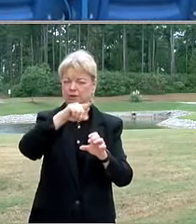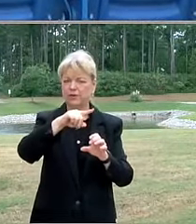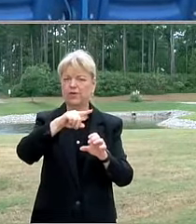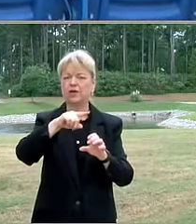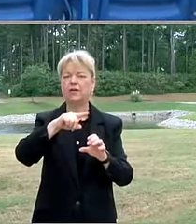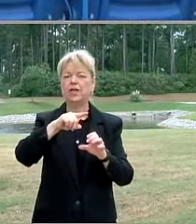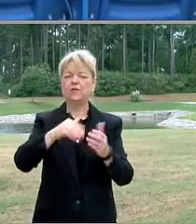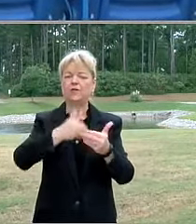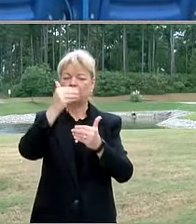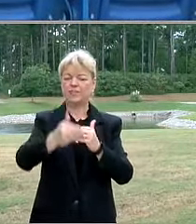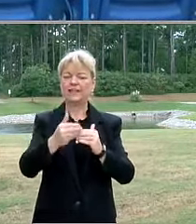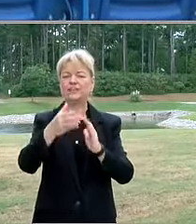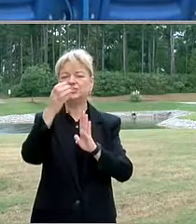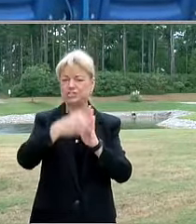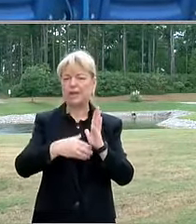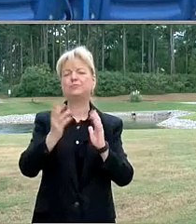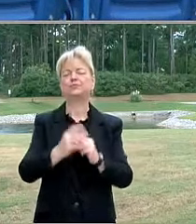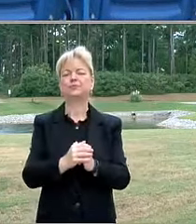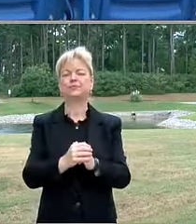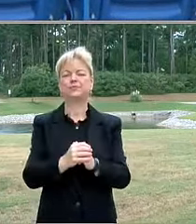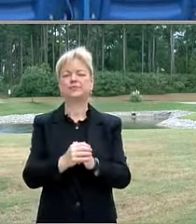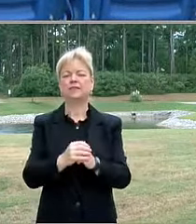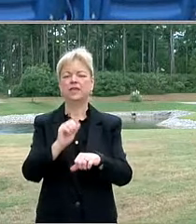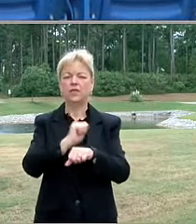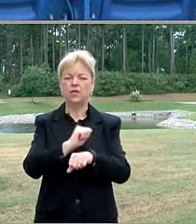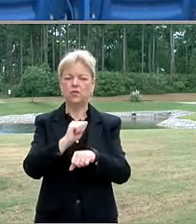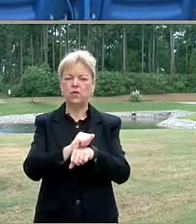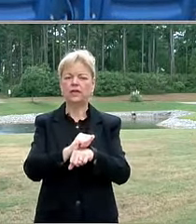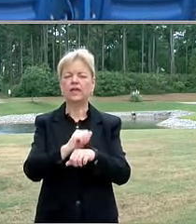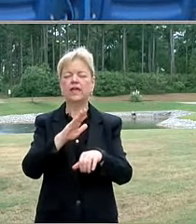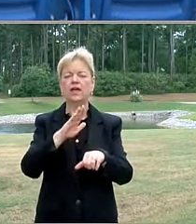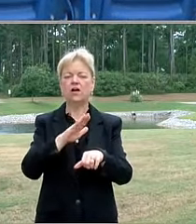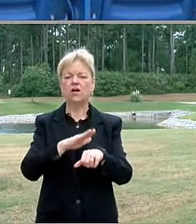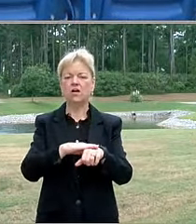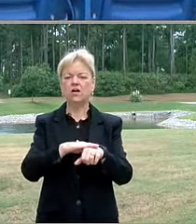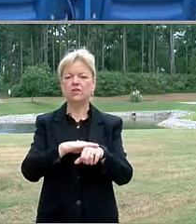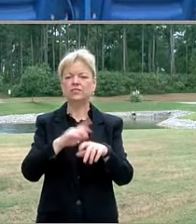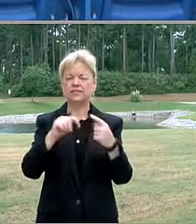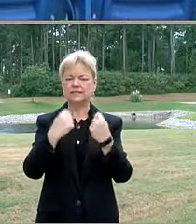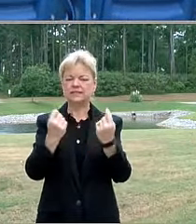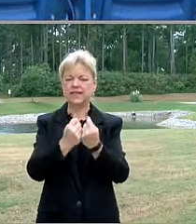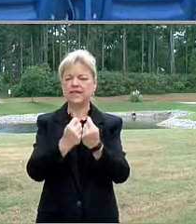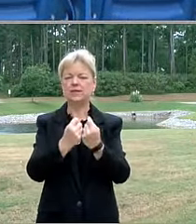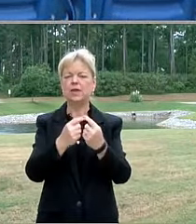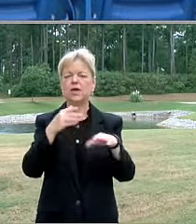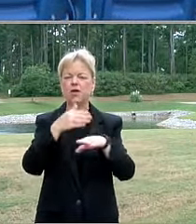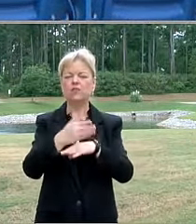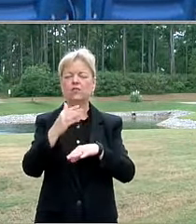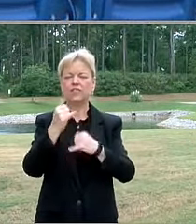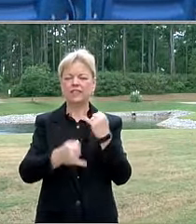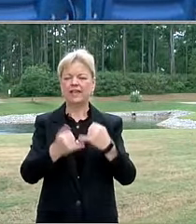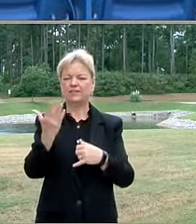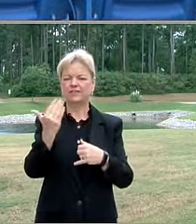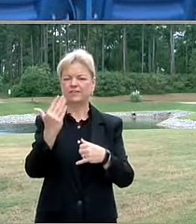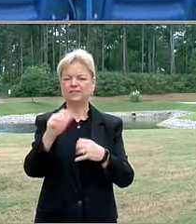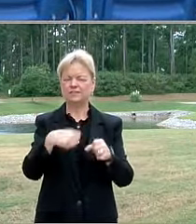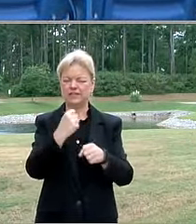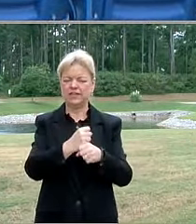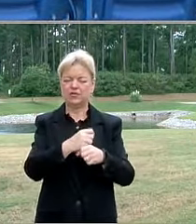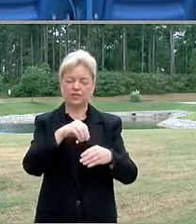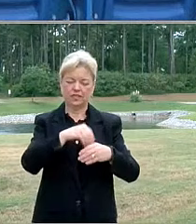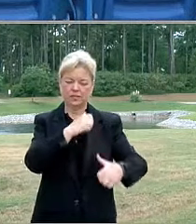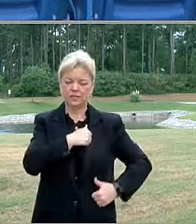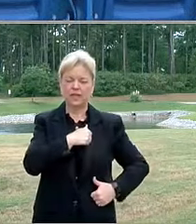USASAC's next chapter. Working on embassy country teams and an Army Service Component Command over the last 15 years, I've developed a